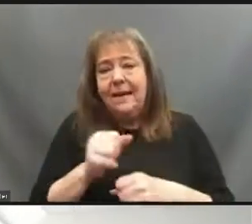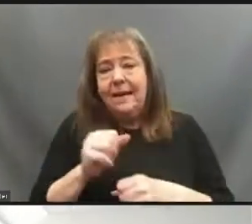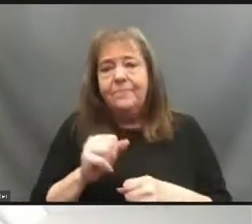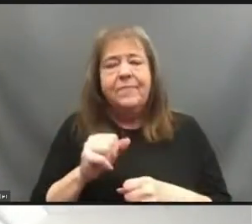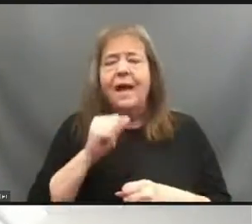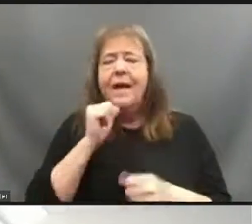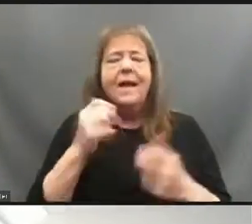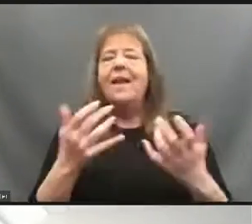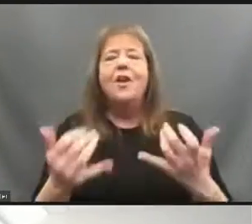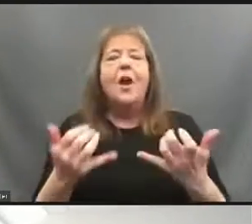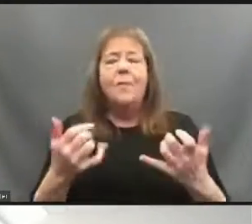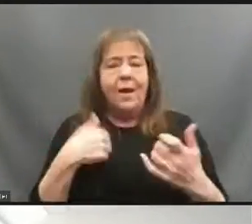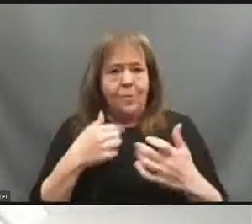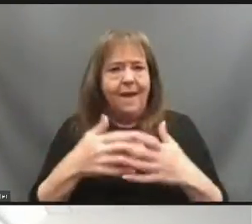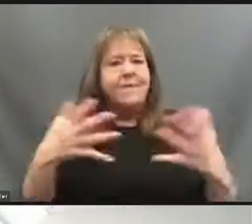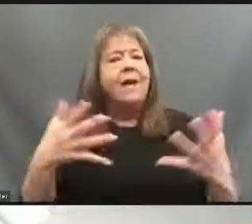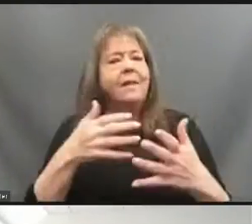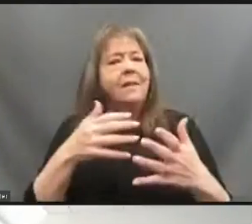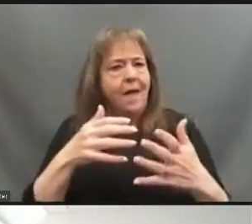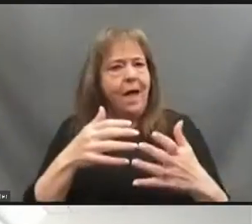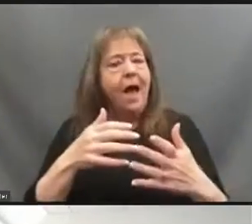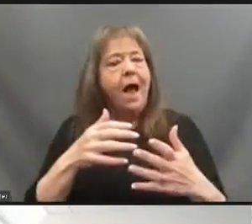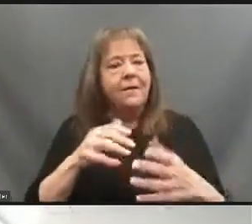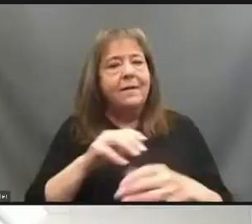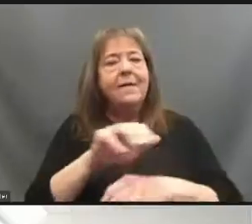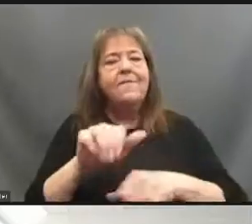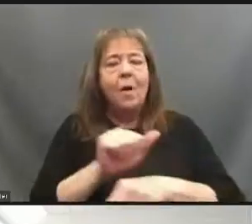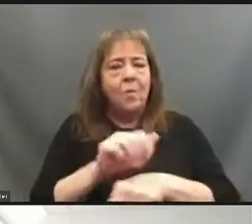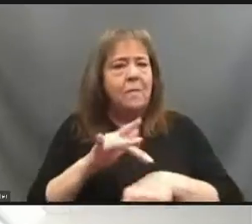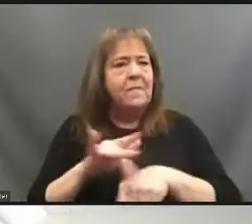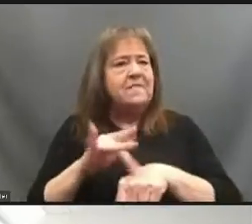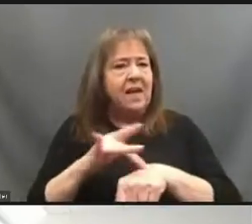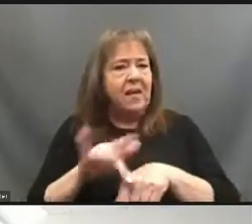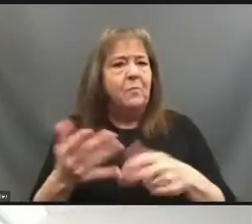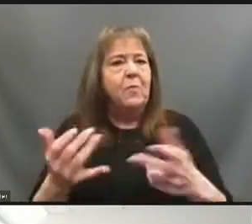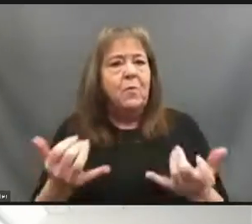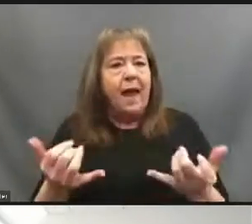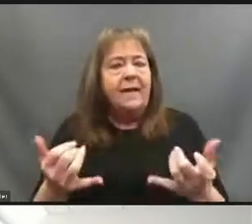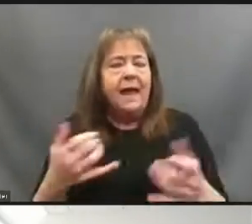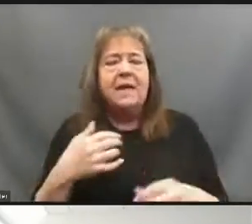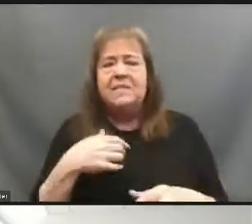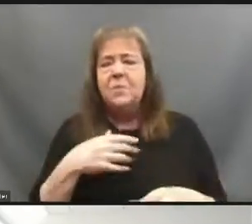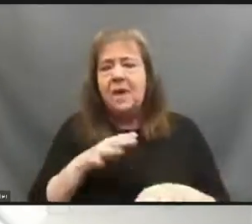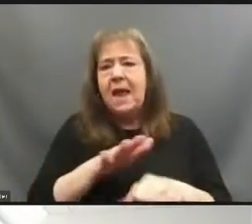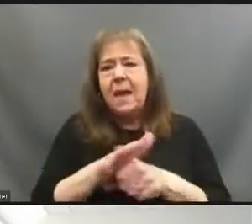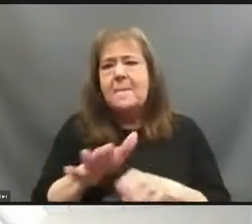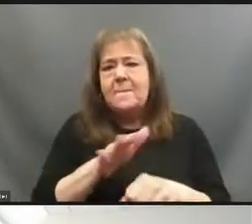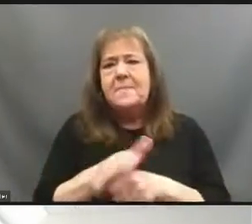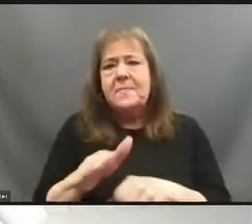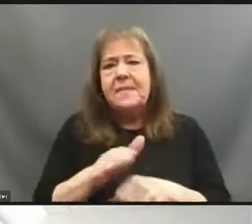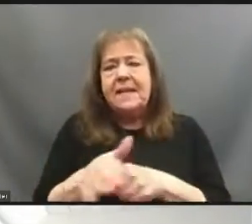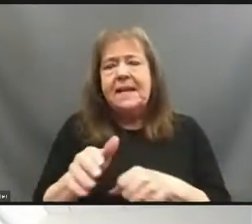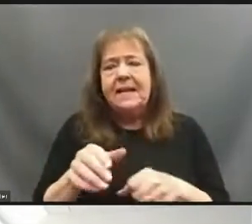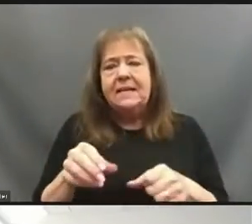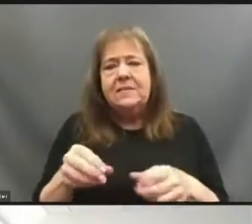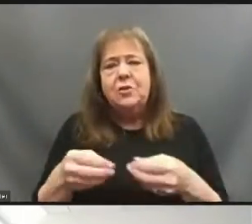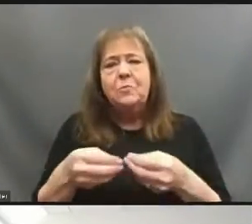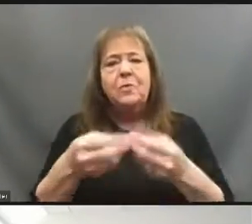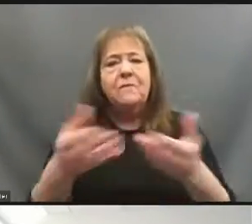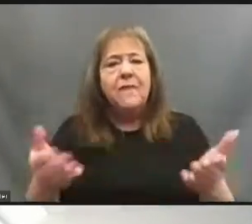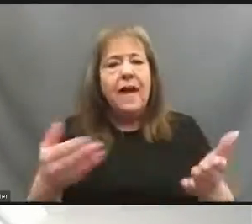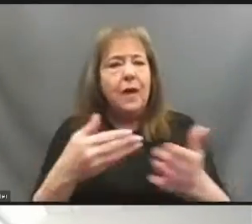Not right now. We have lots of appointments that are available. And so we've got plenty of capacity, certainly at the city clinic. And